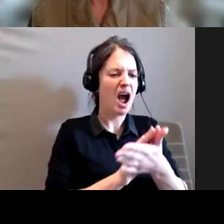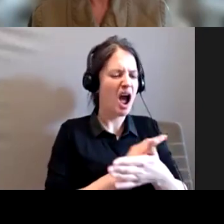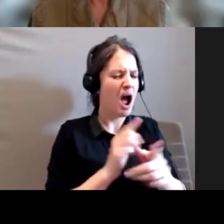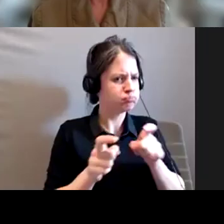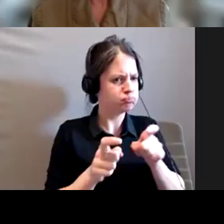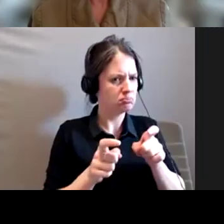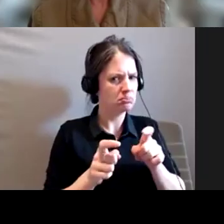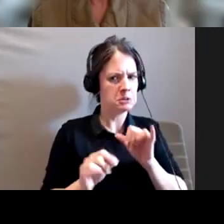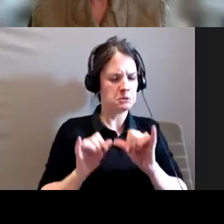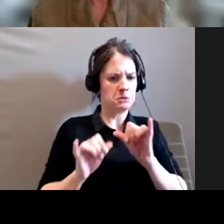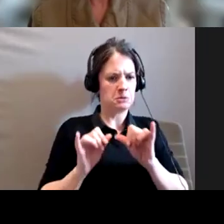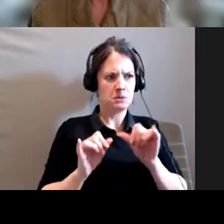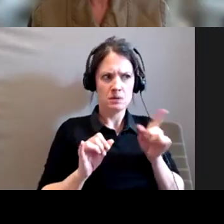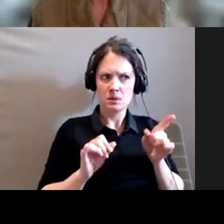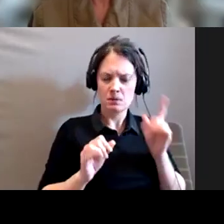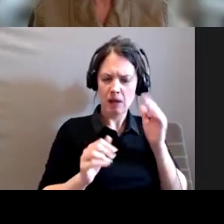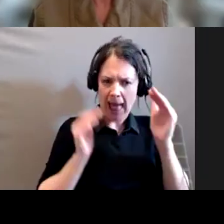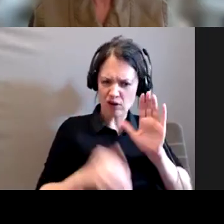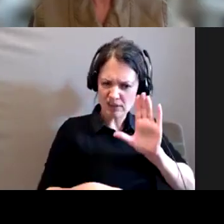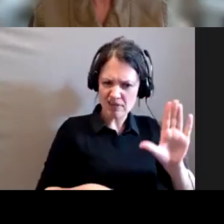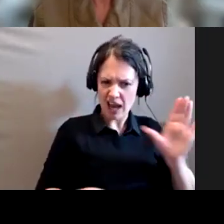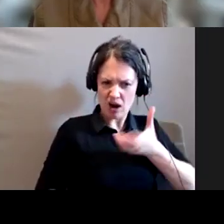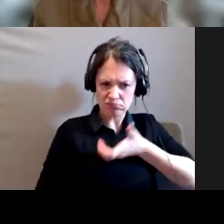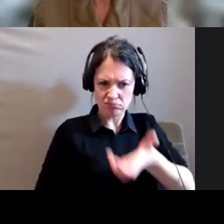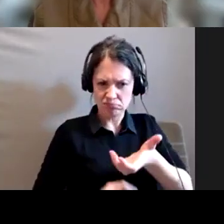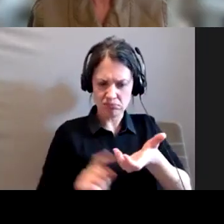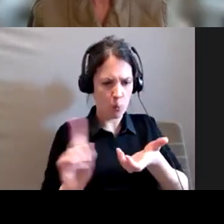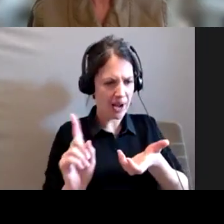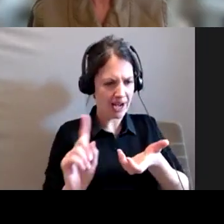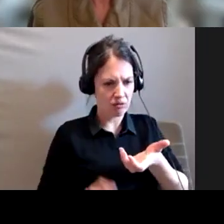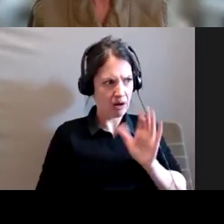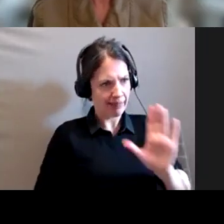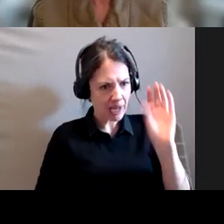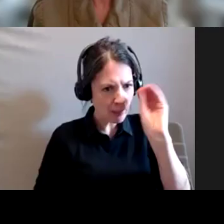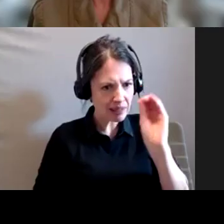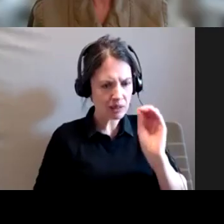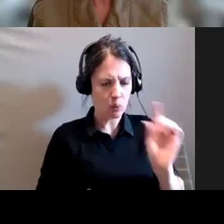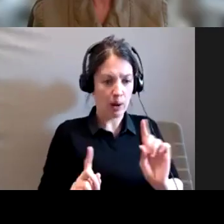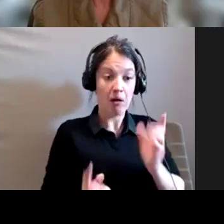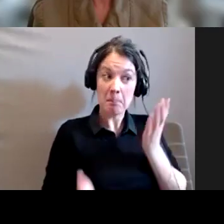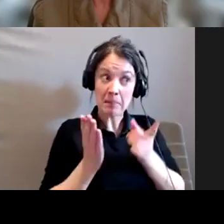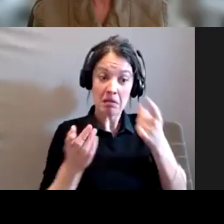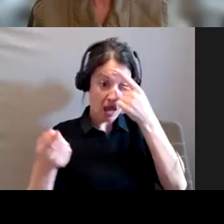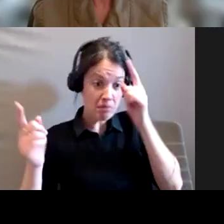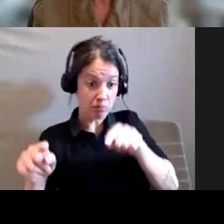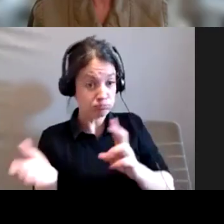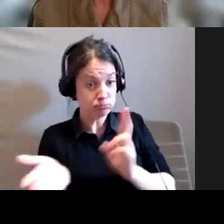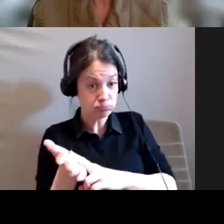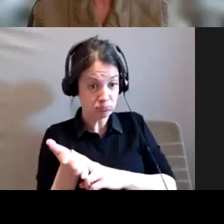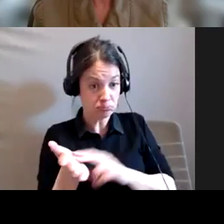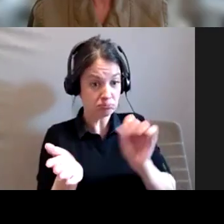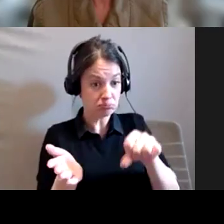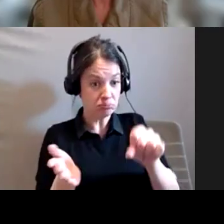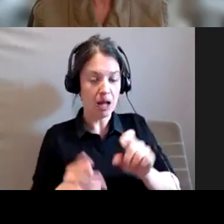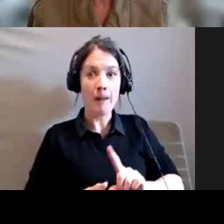adult's voice then is lost. An older adult may technically agree to some of the decisions, but providers